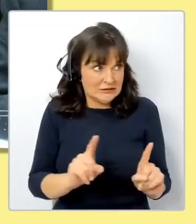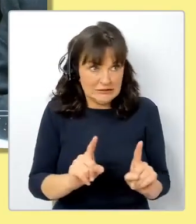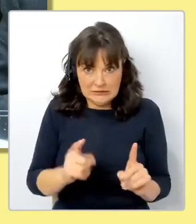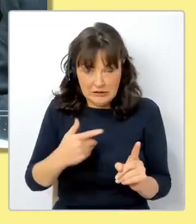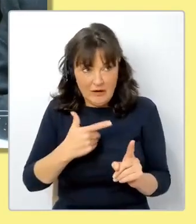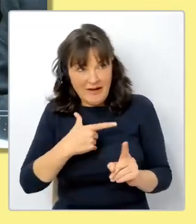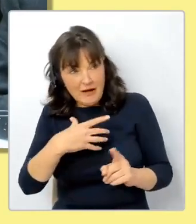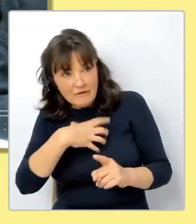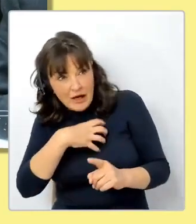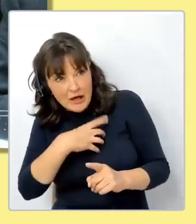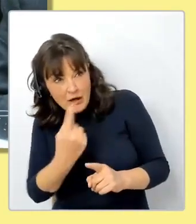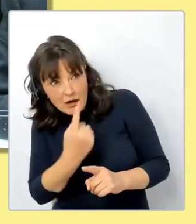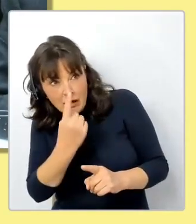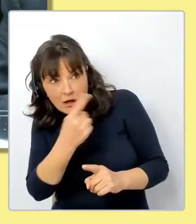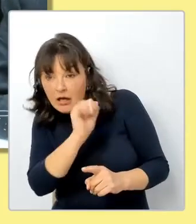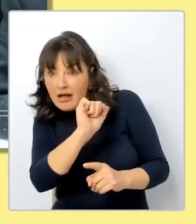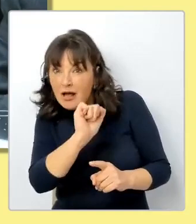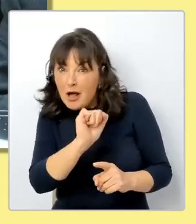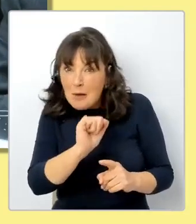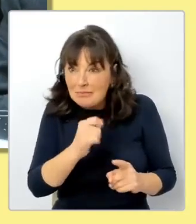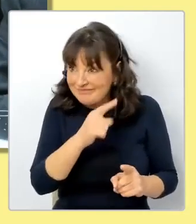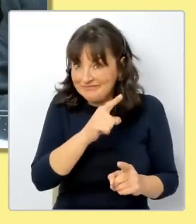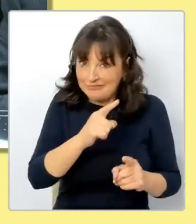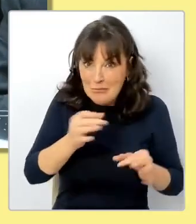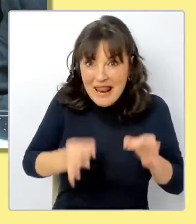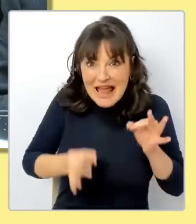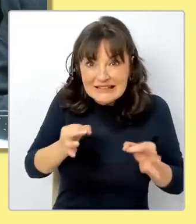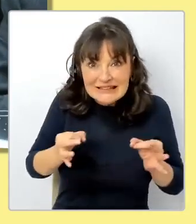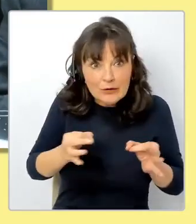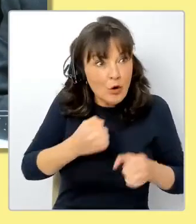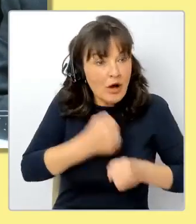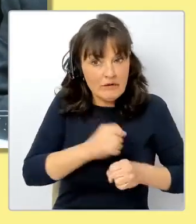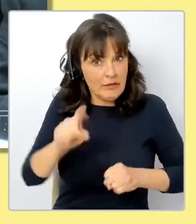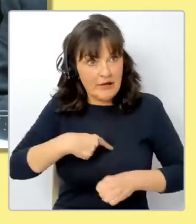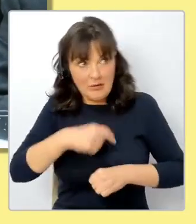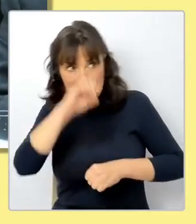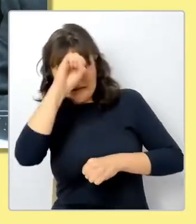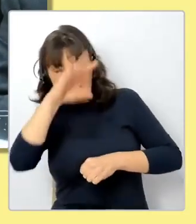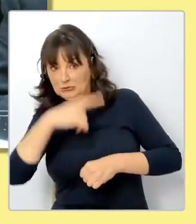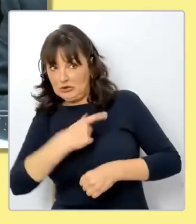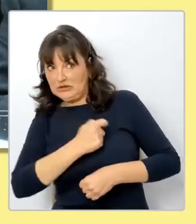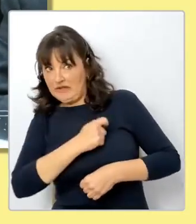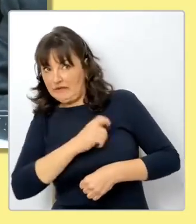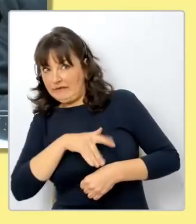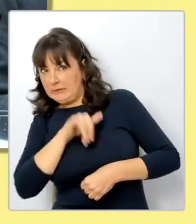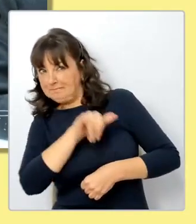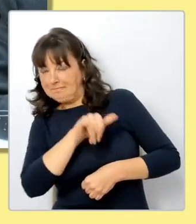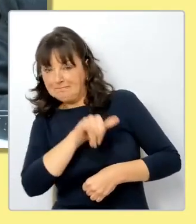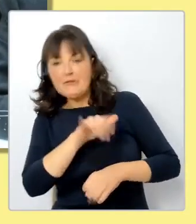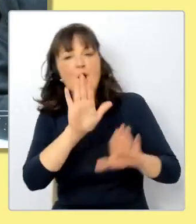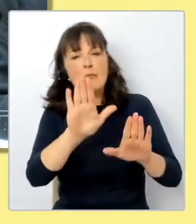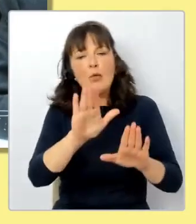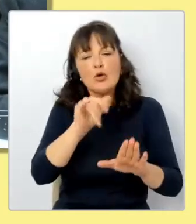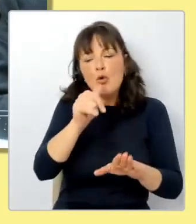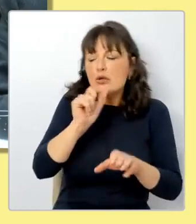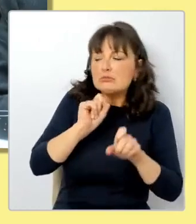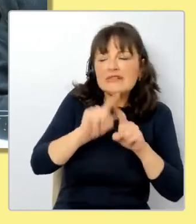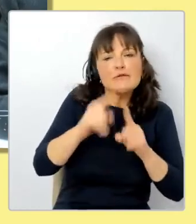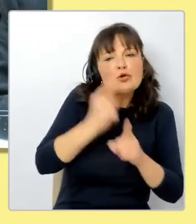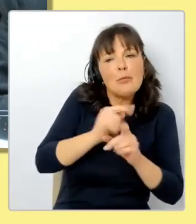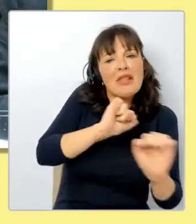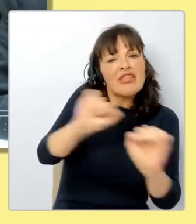seen as, you know, an authority figure, somebody who was in government. And we didn't specifically talk about their stories because I also feel this, that